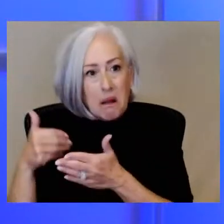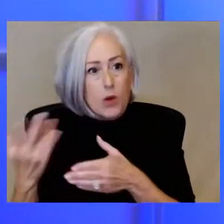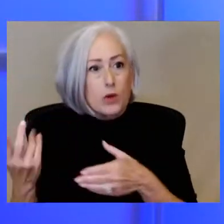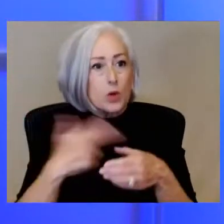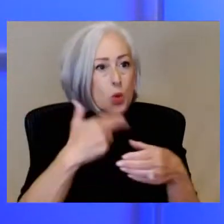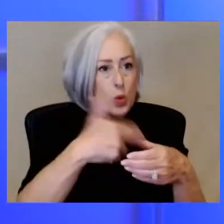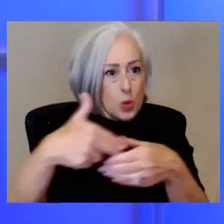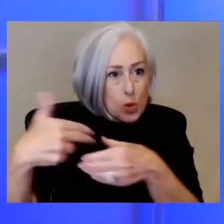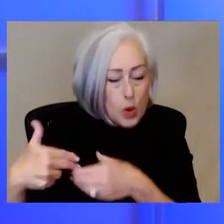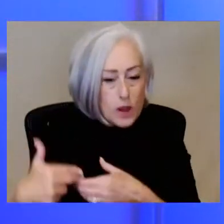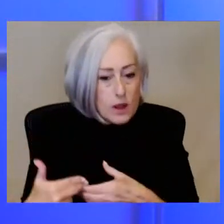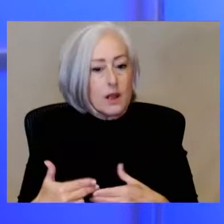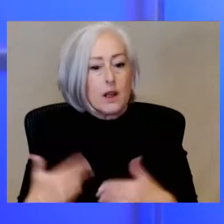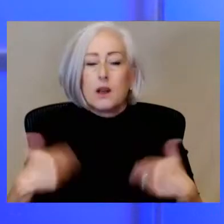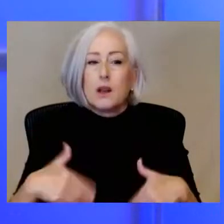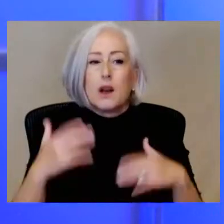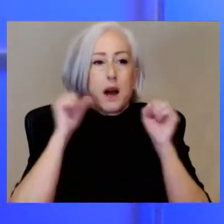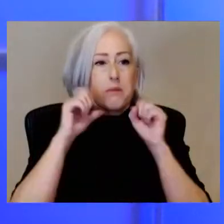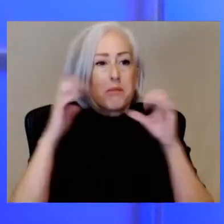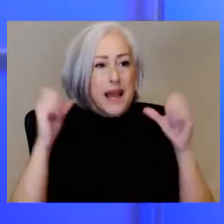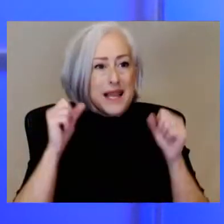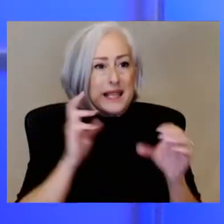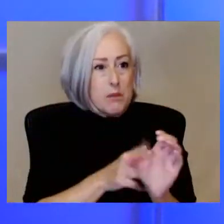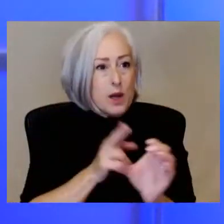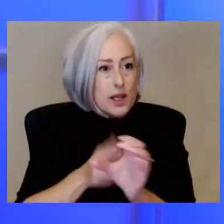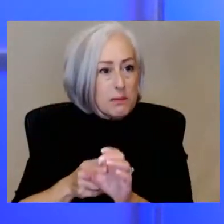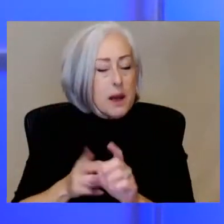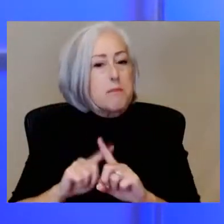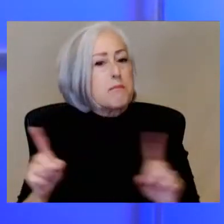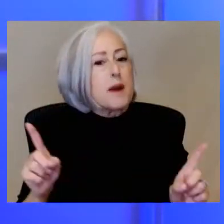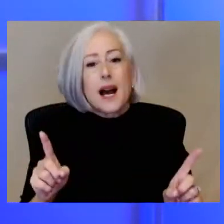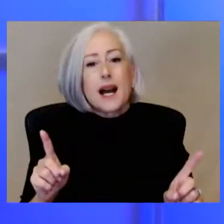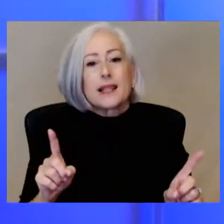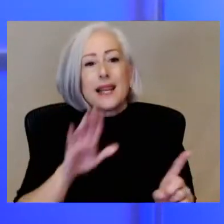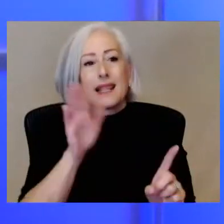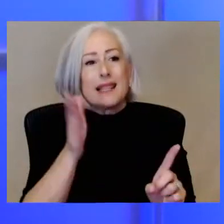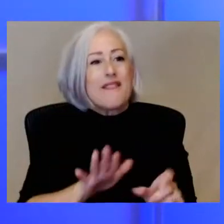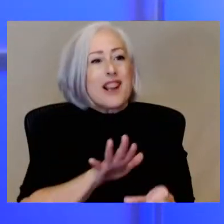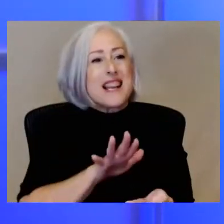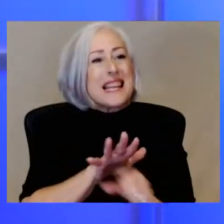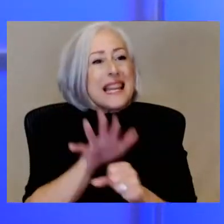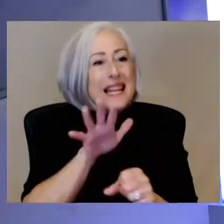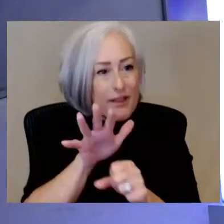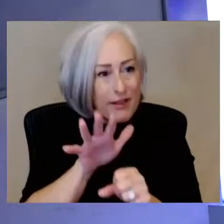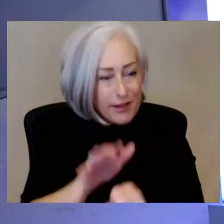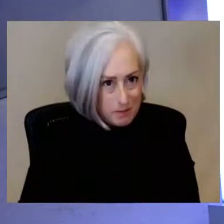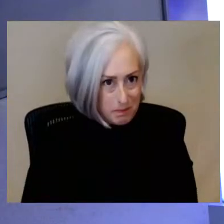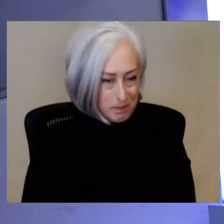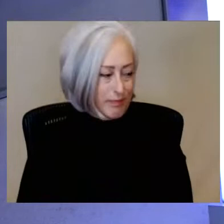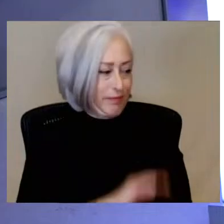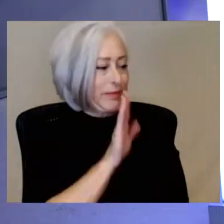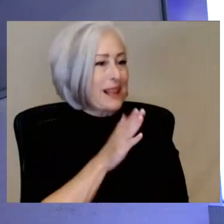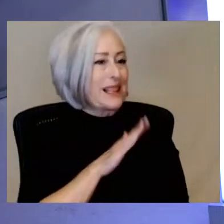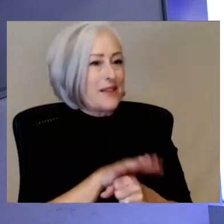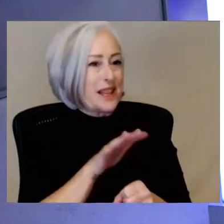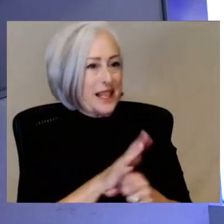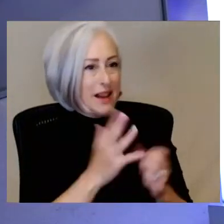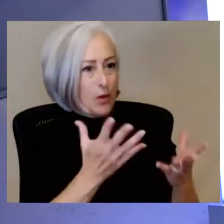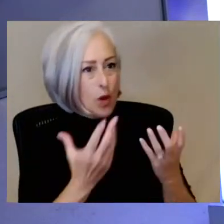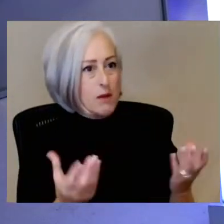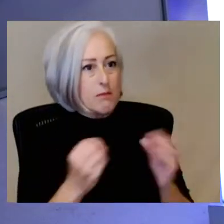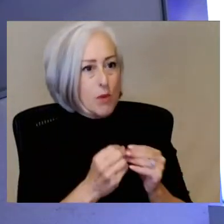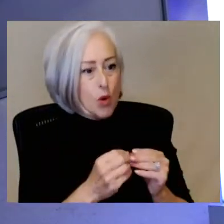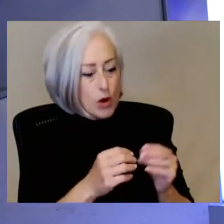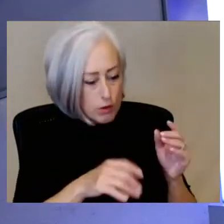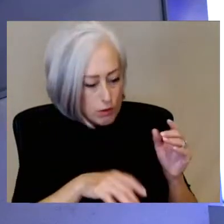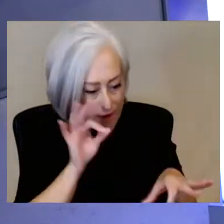amazing participation, but we never can get enough, I'll say that. It's never enough, and you want more in order to get to the answers. So yeah.